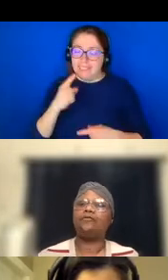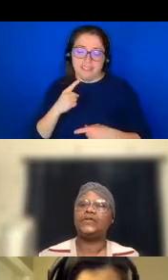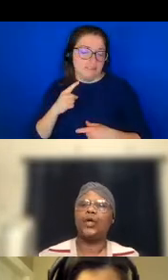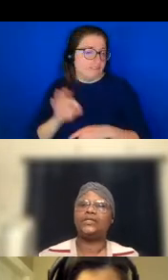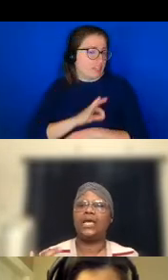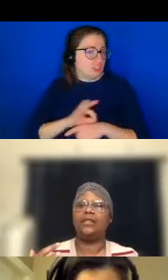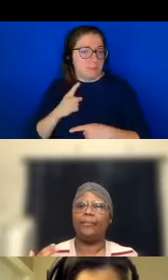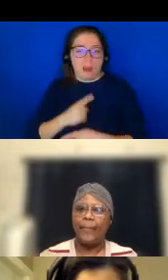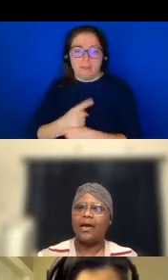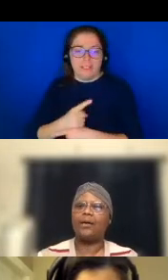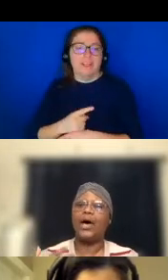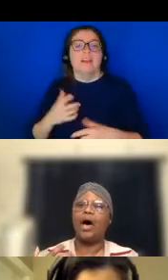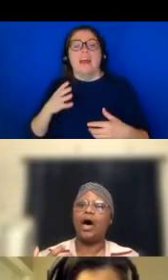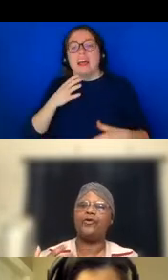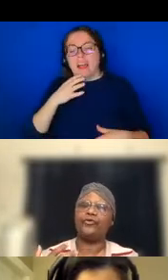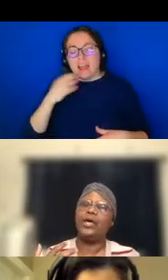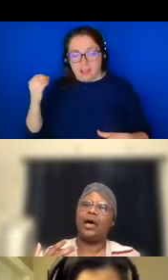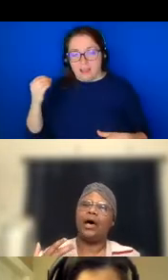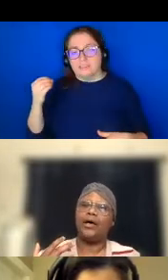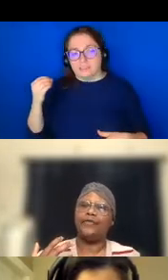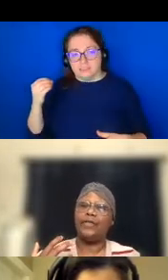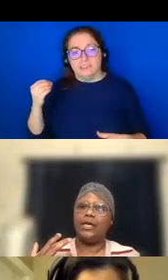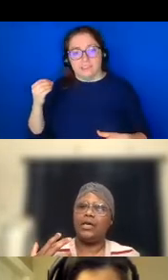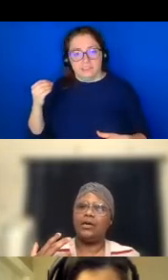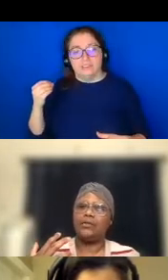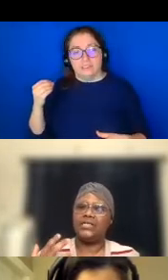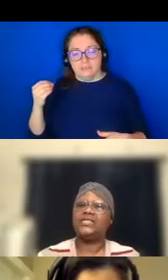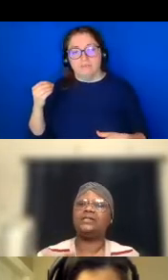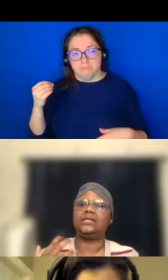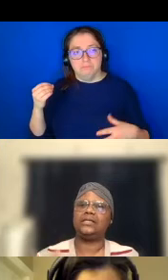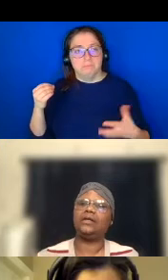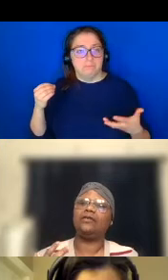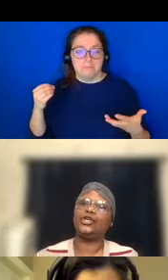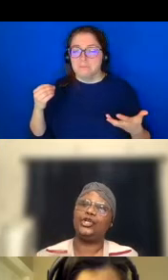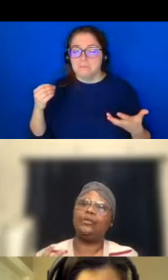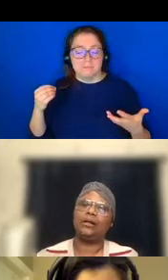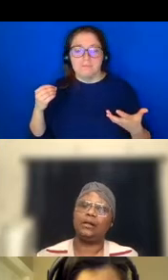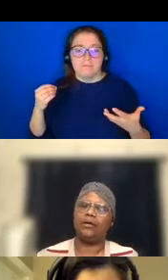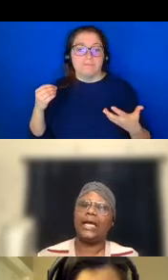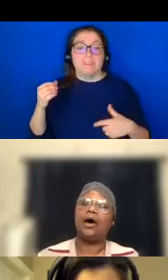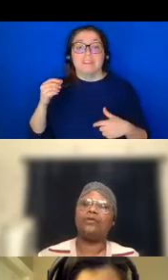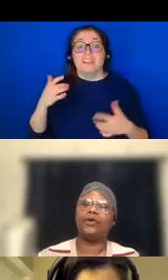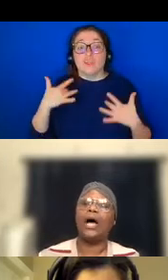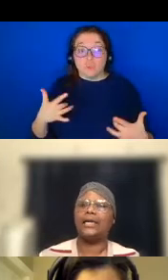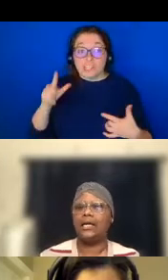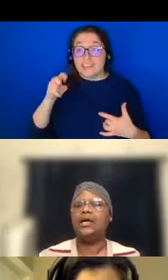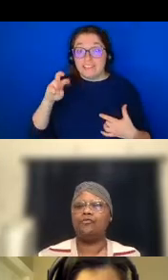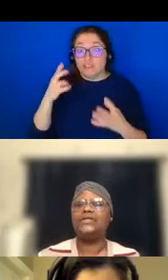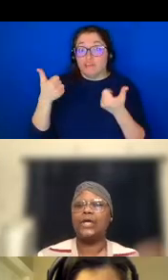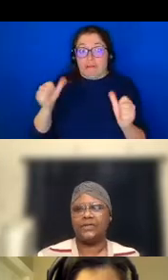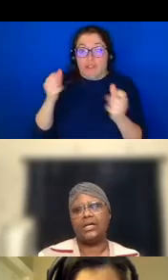it results in the backup of the substances that the liver should be clearing out of your